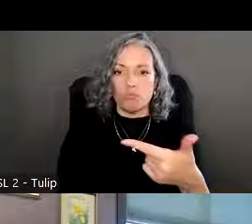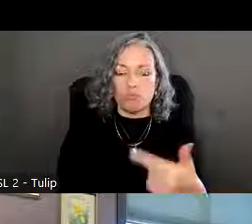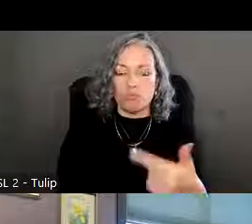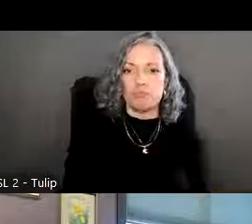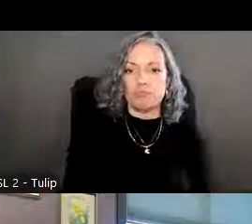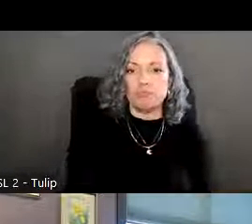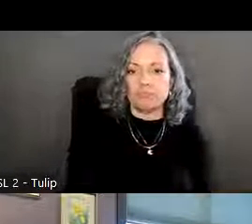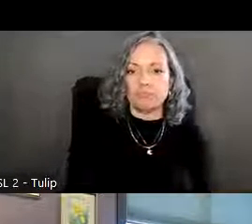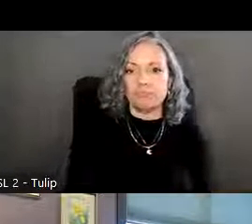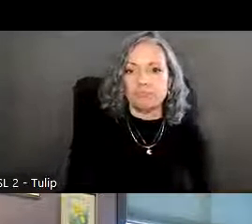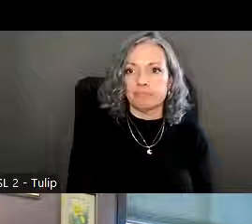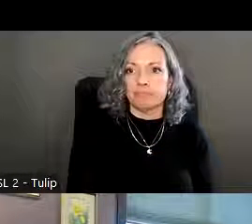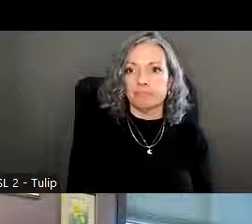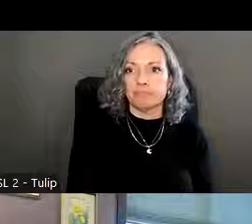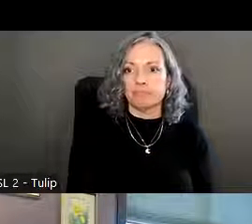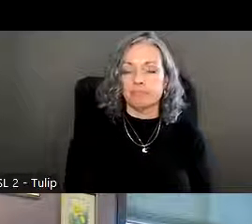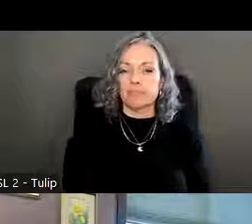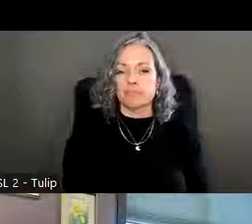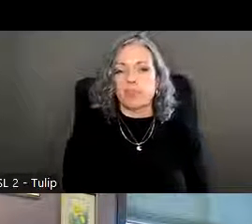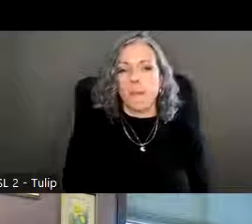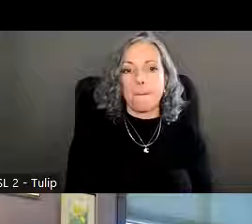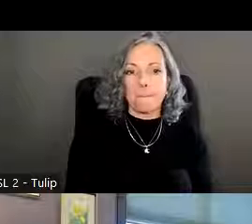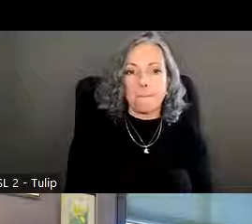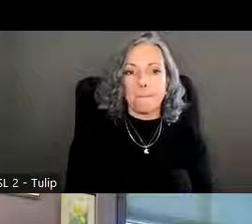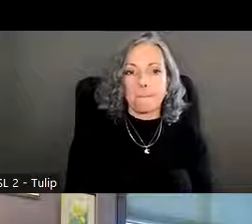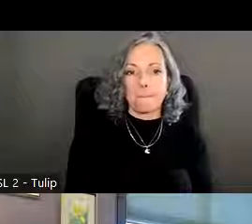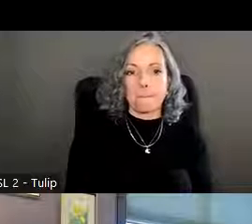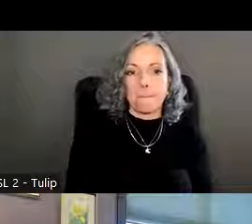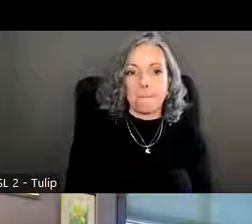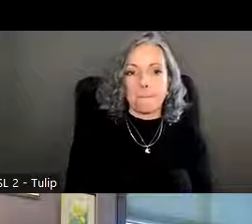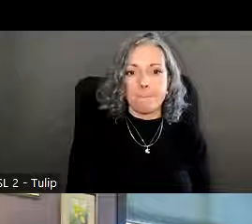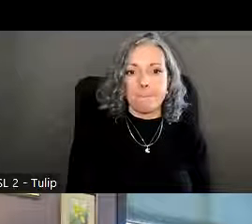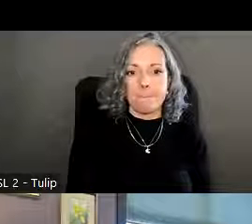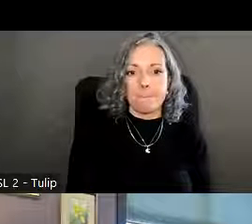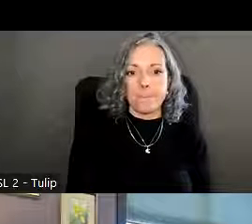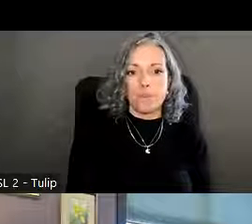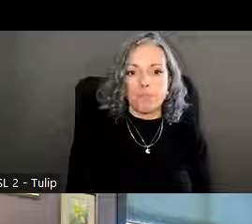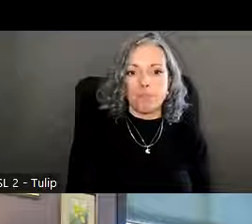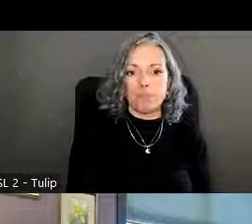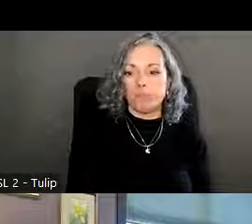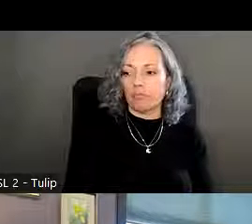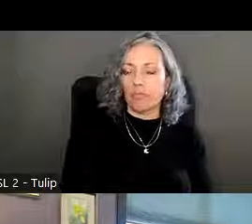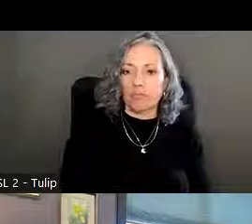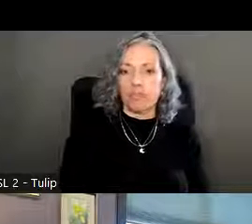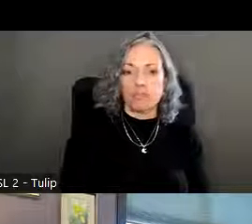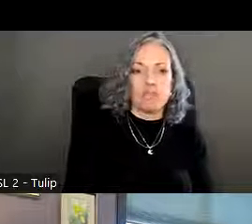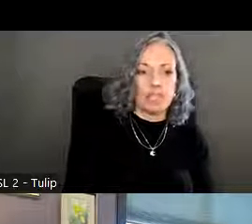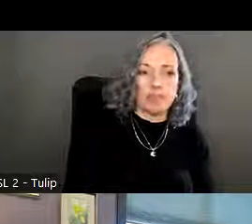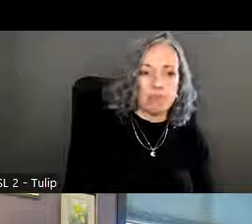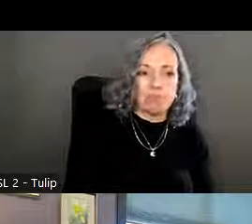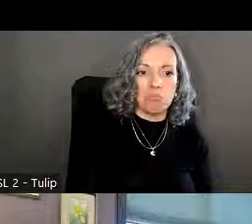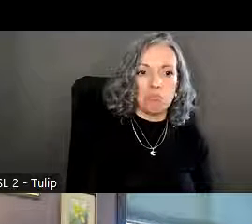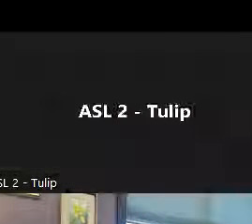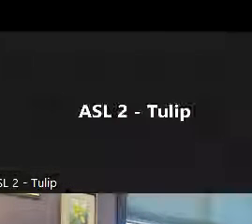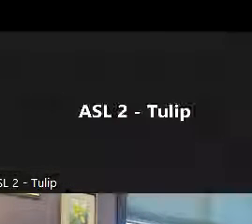Consultations are led by a medical social worker. We come up with a care plan, and we also follow up to make sure that